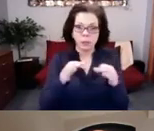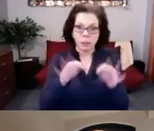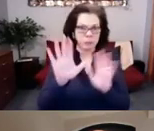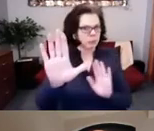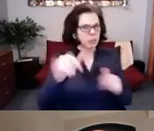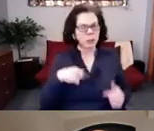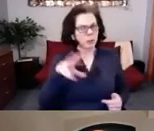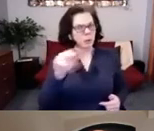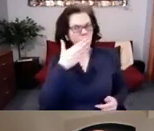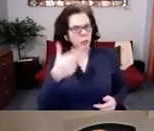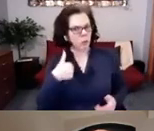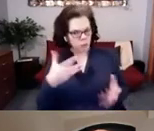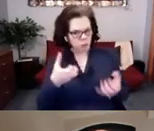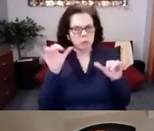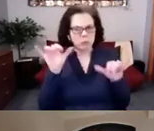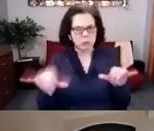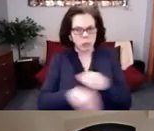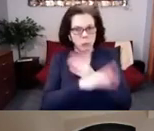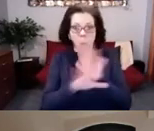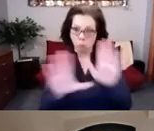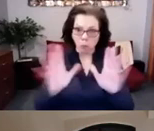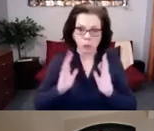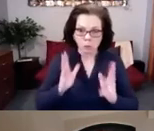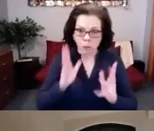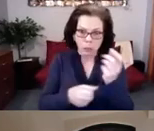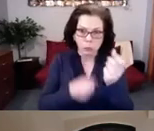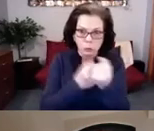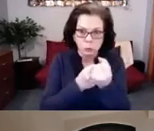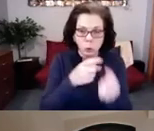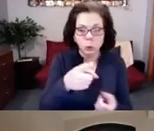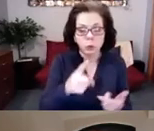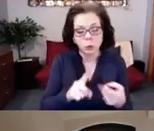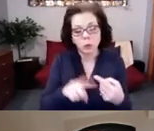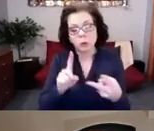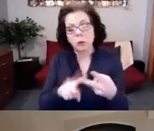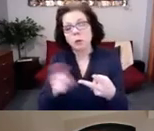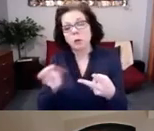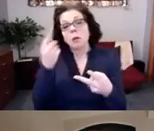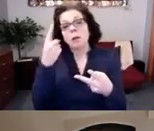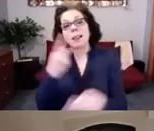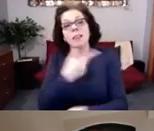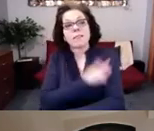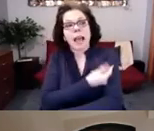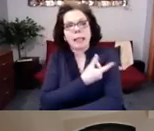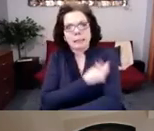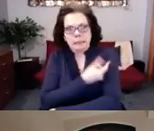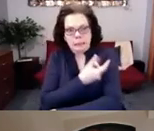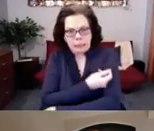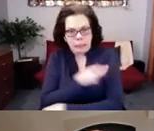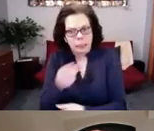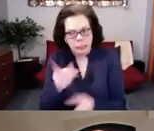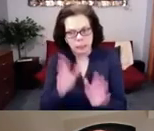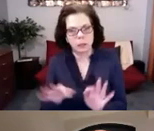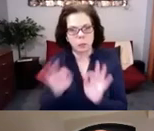work with you to support you with remote. And two, the vaccine rollout really matters greatly within the guidance from the